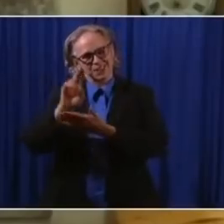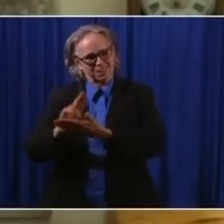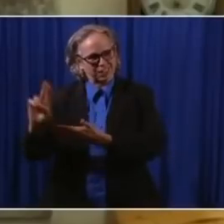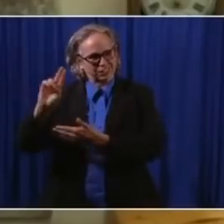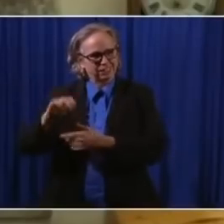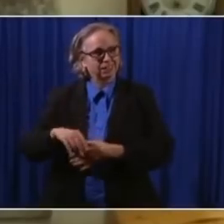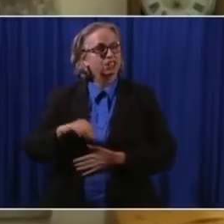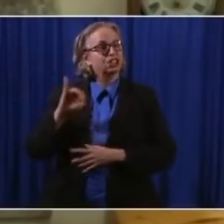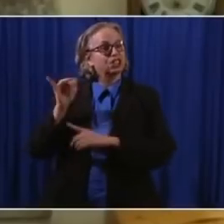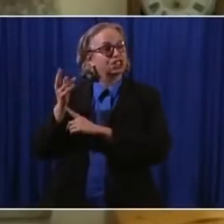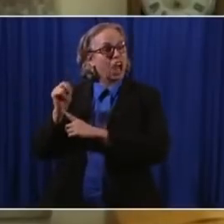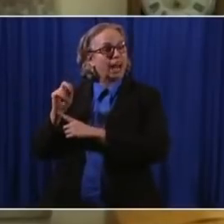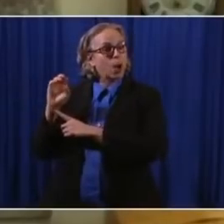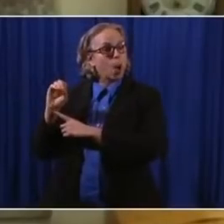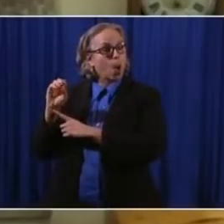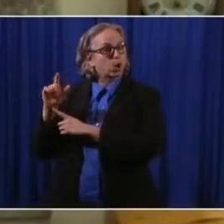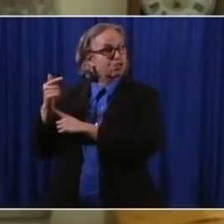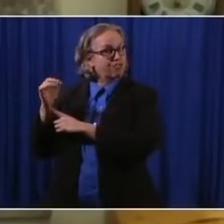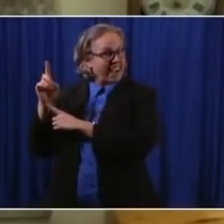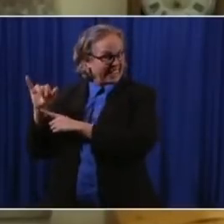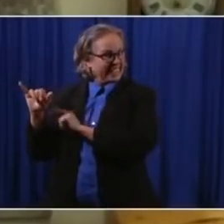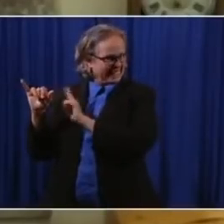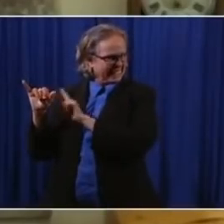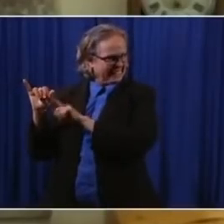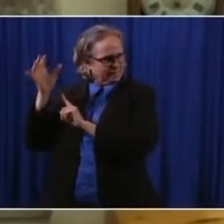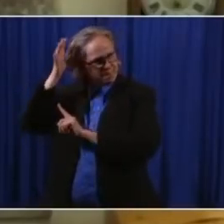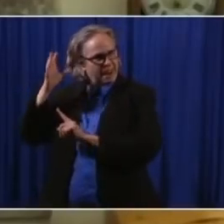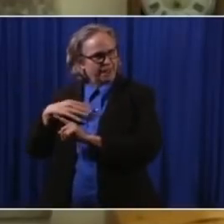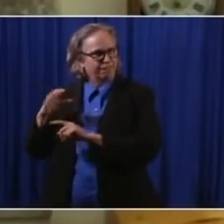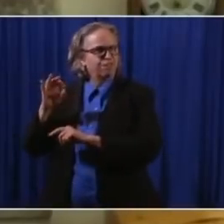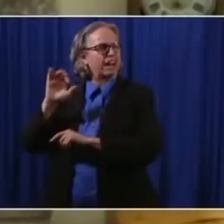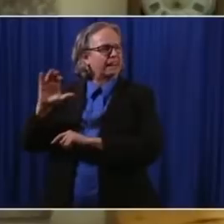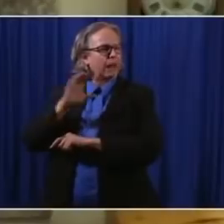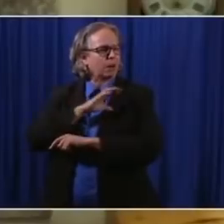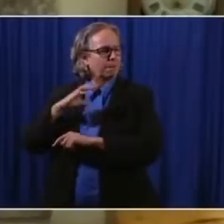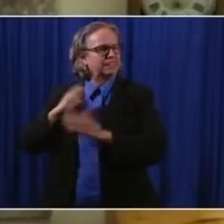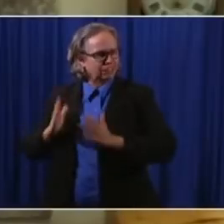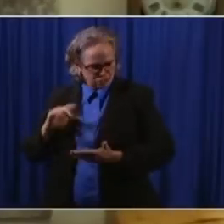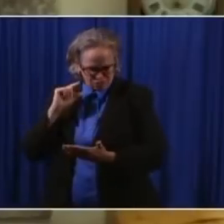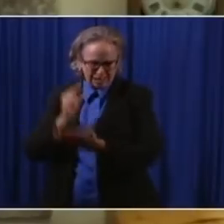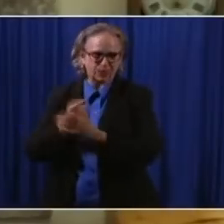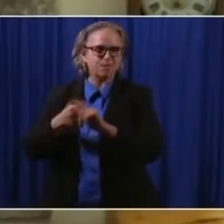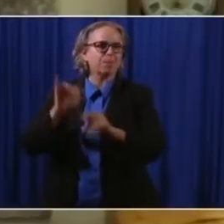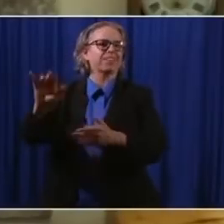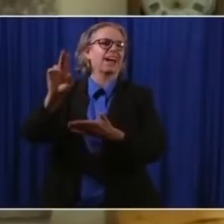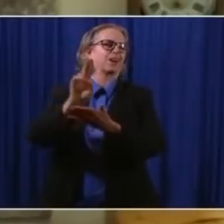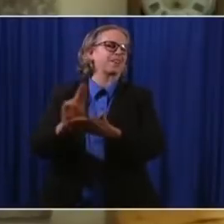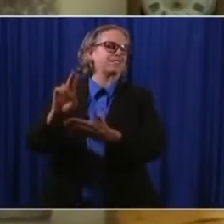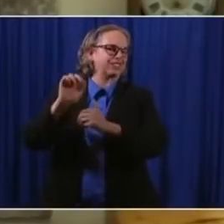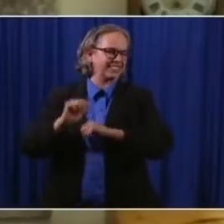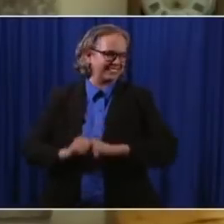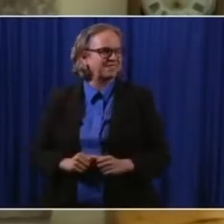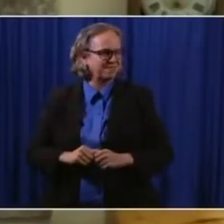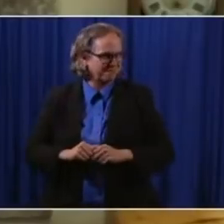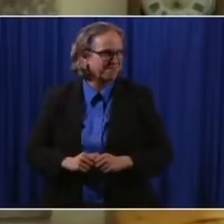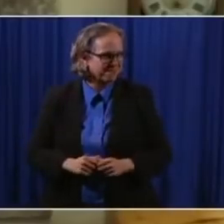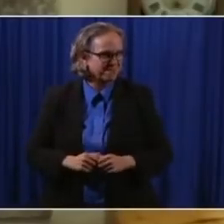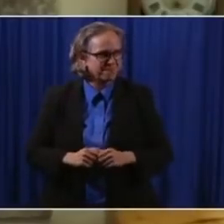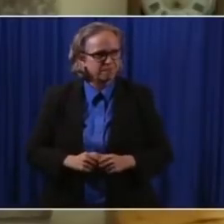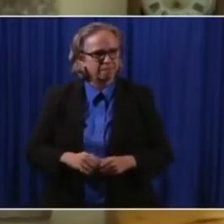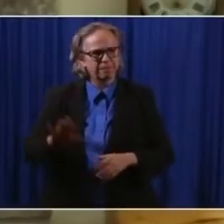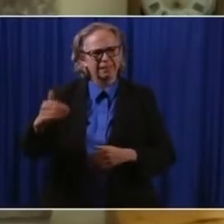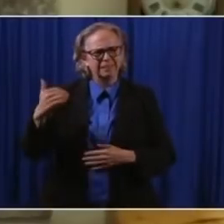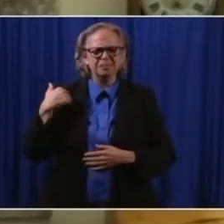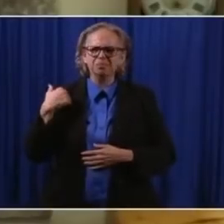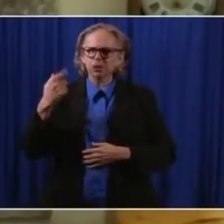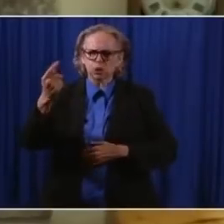grad. On Tuesday, Fran talked about the Ohio Governor's Imagination Library being